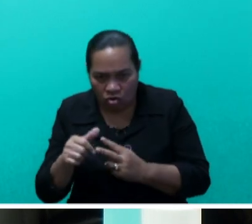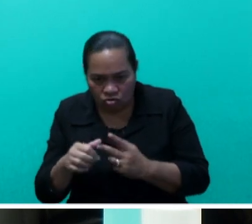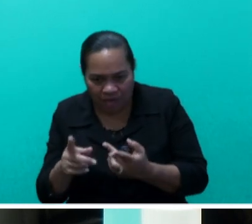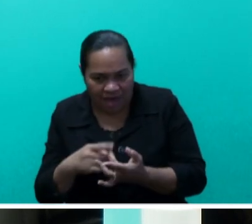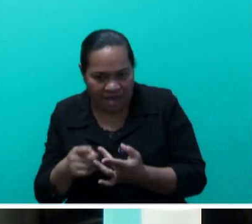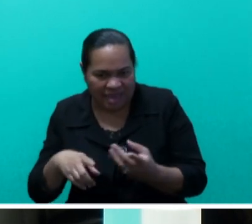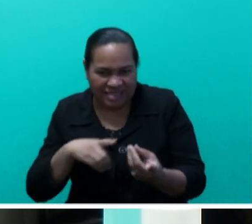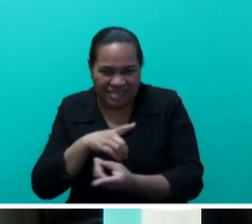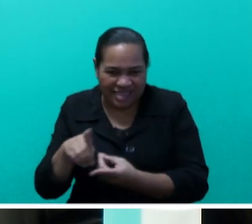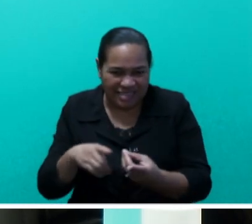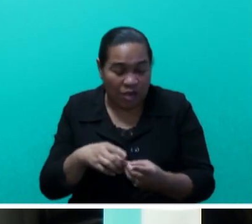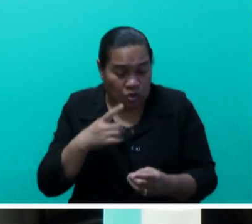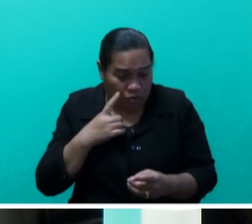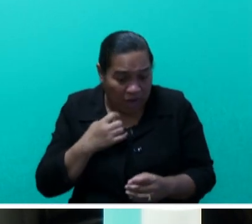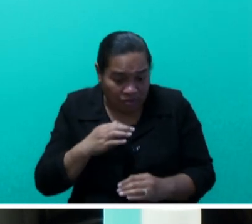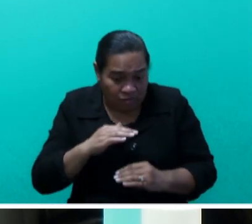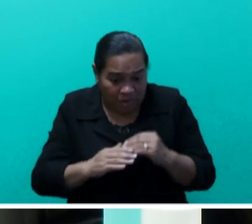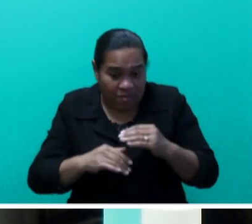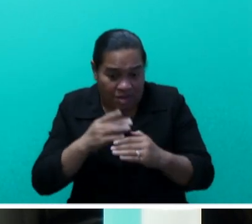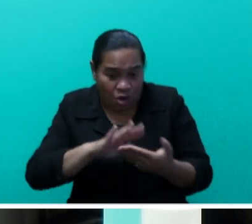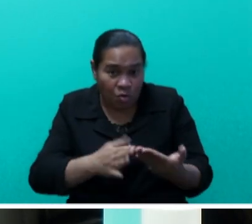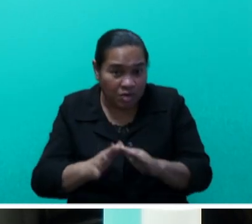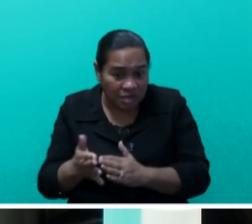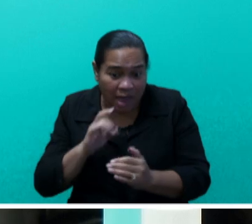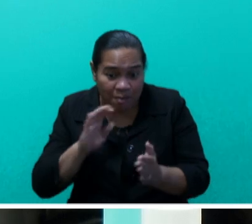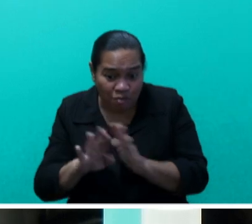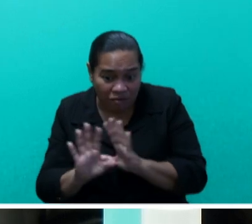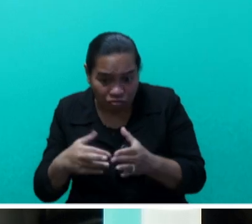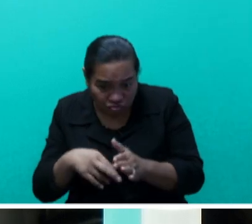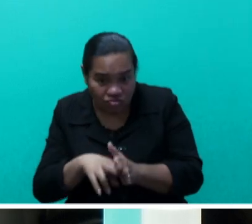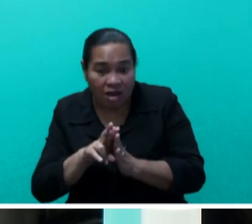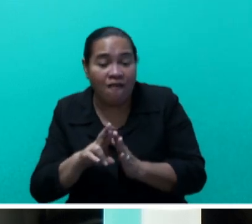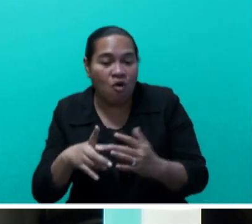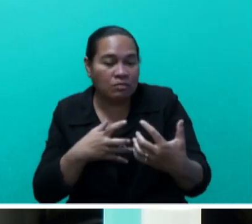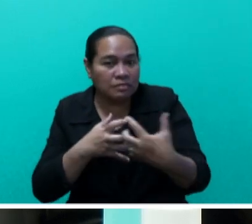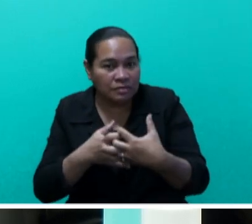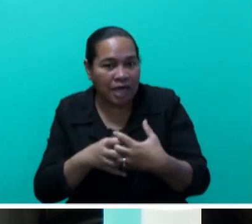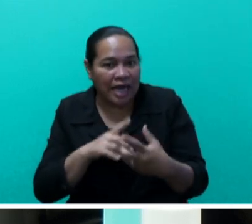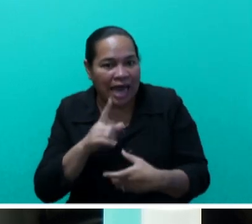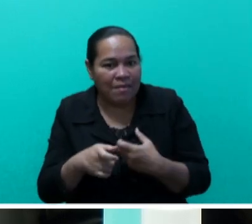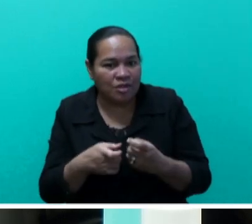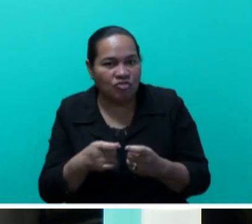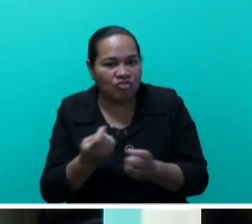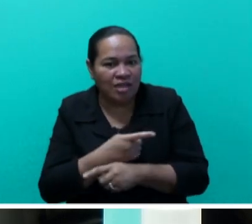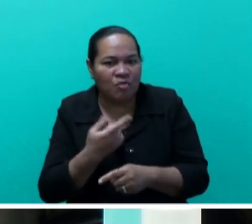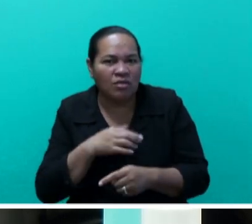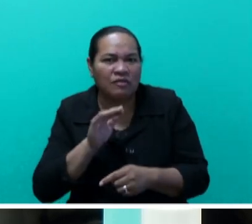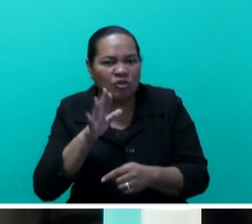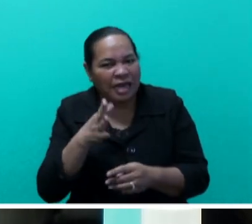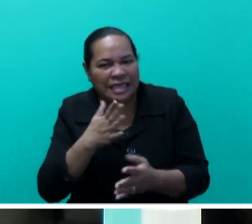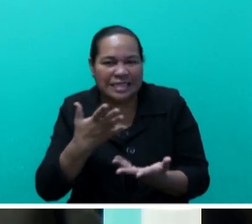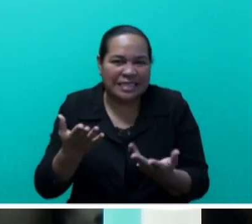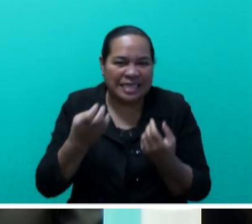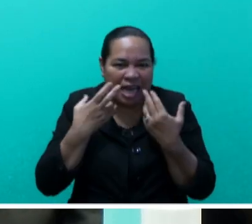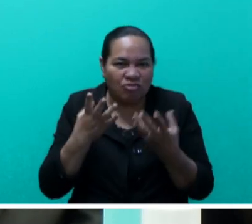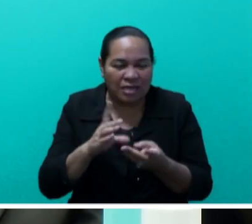building fiscal and community and private resilience to climate change and future shocks, it builds on